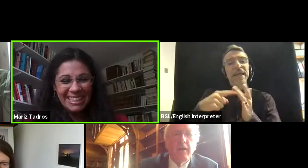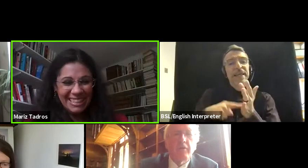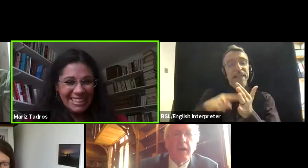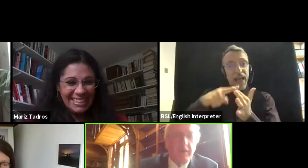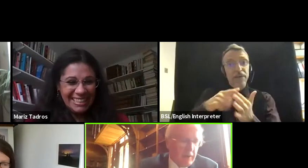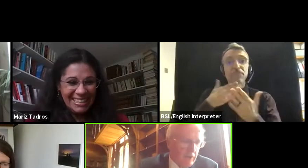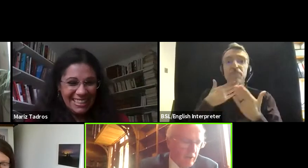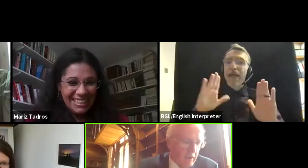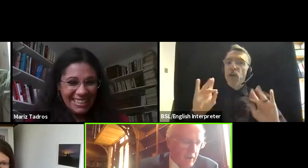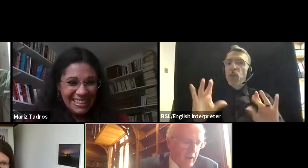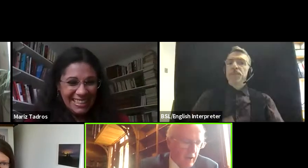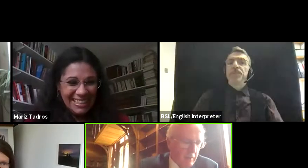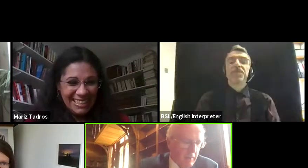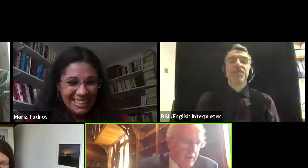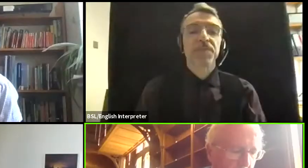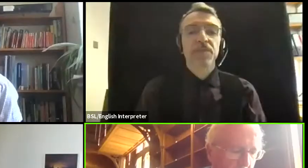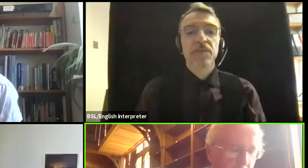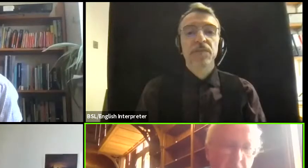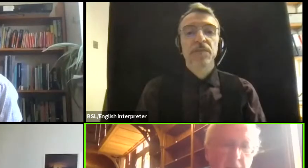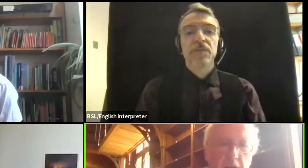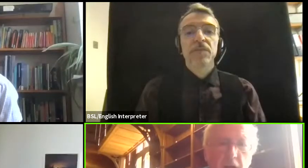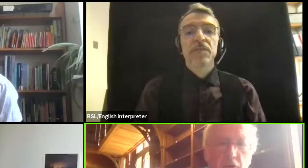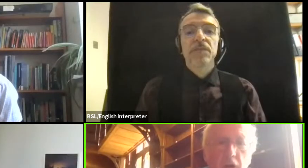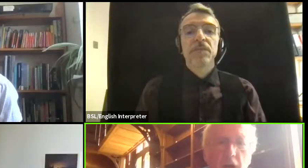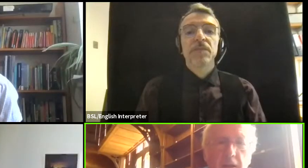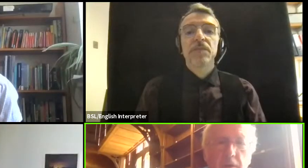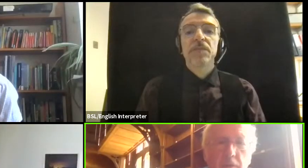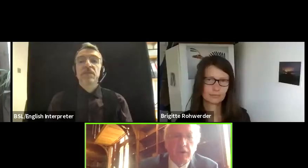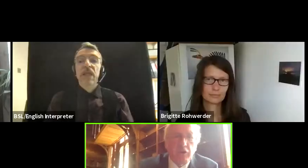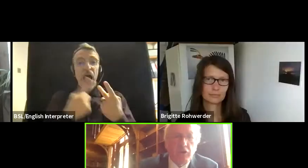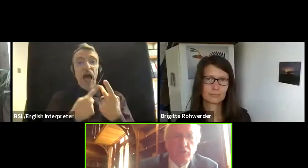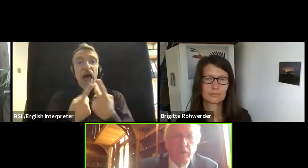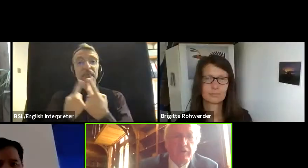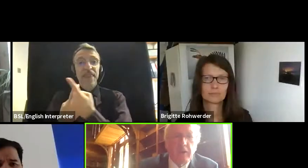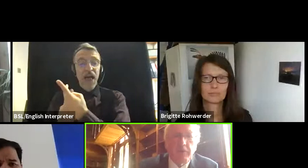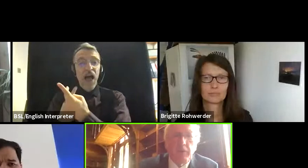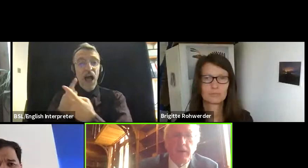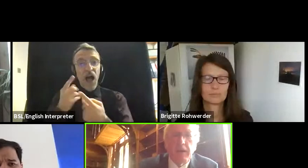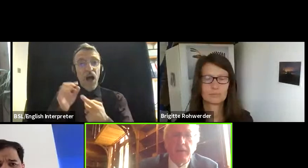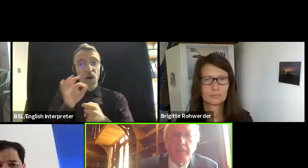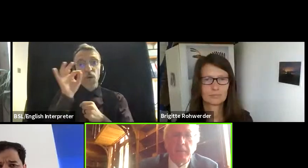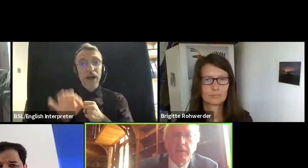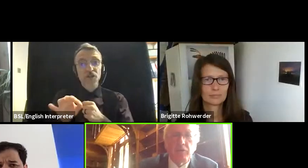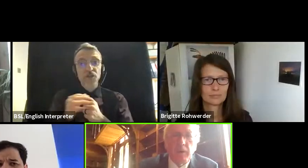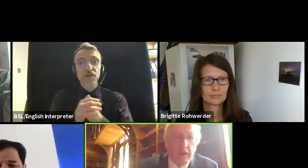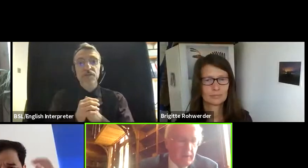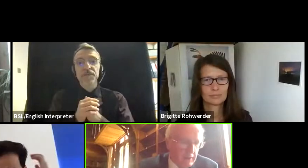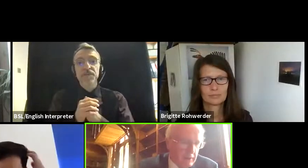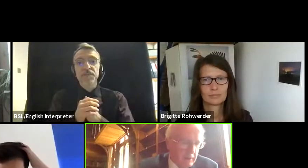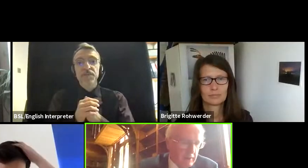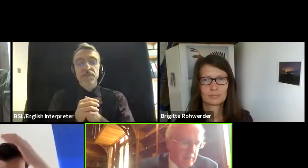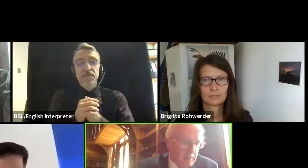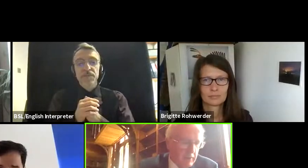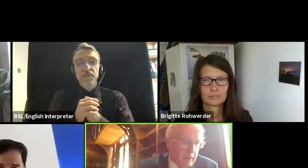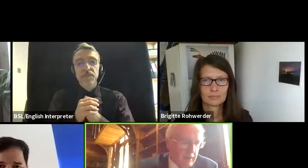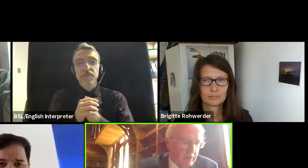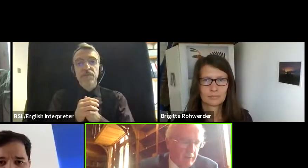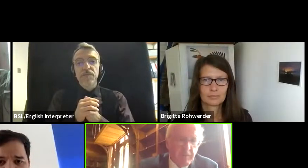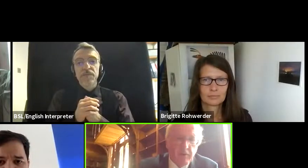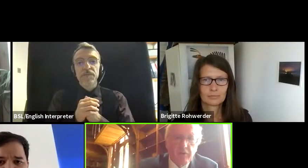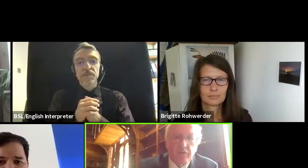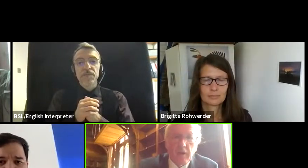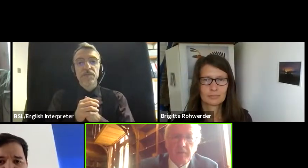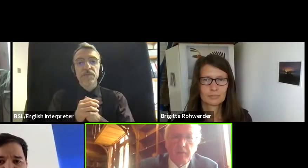you. Okay, thank you. Have we any other? I think we had another question, hadn't we? I think maybe as well.